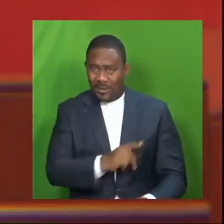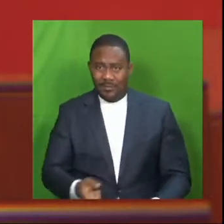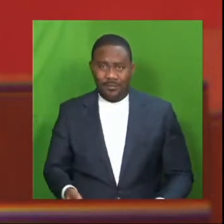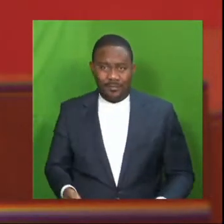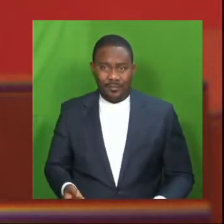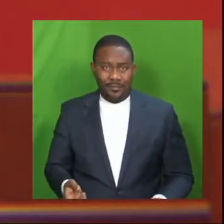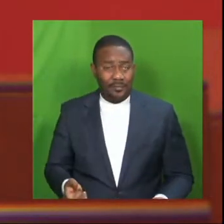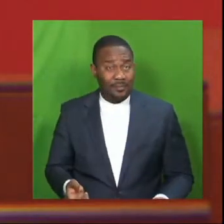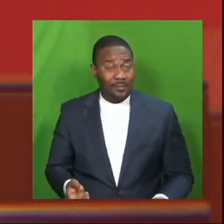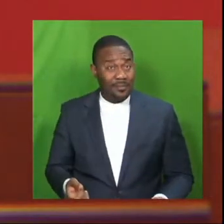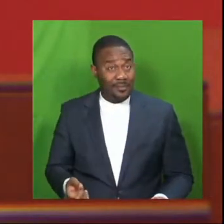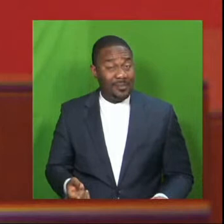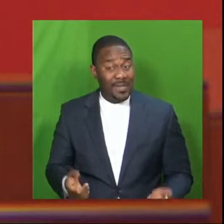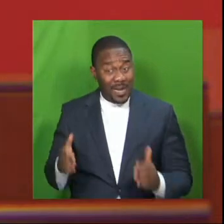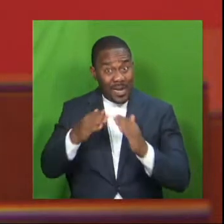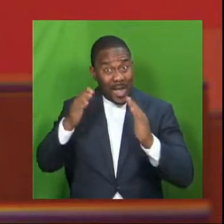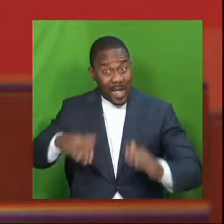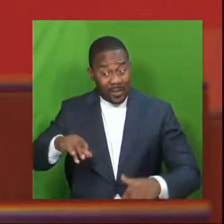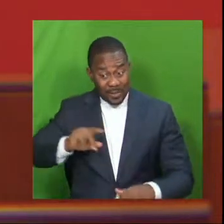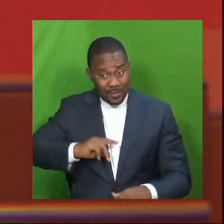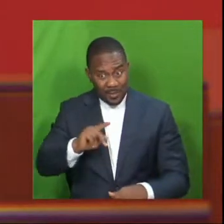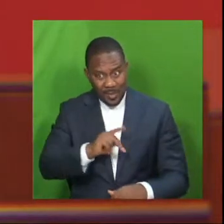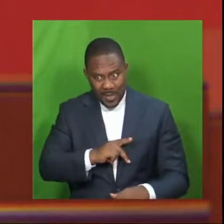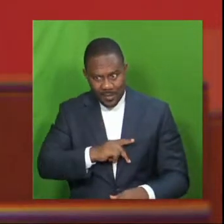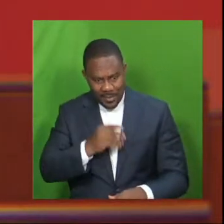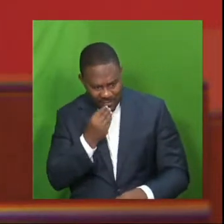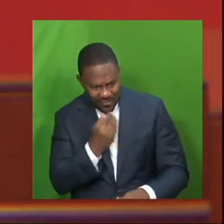it is the House that refers the matter to the committee.